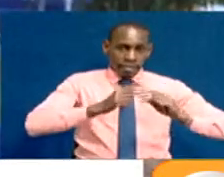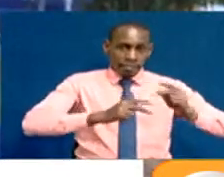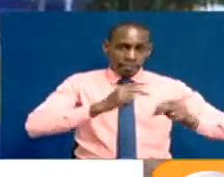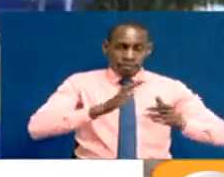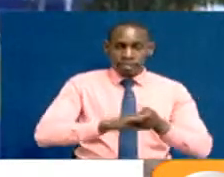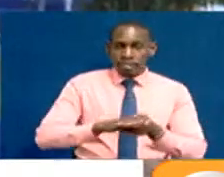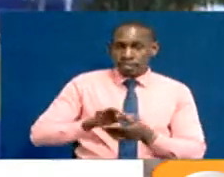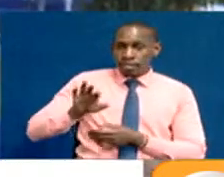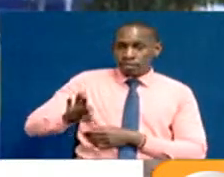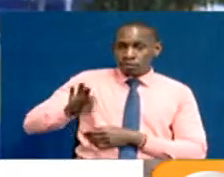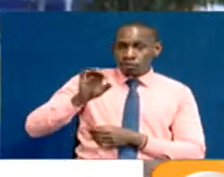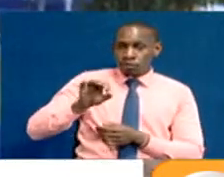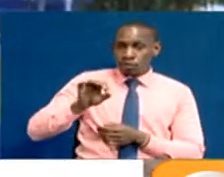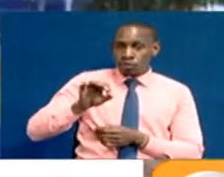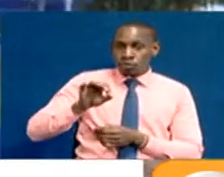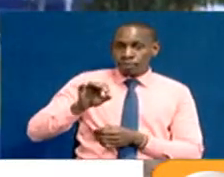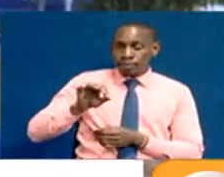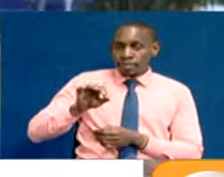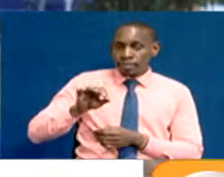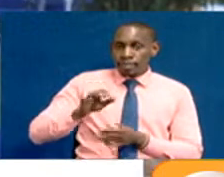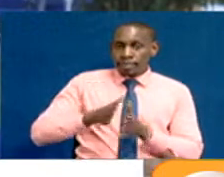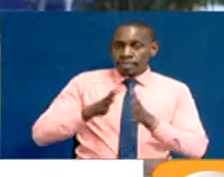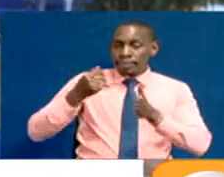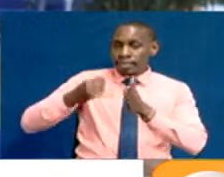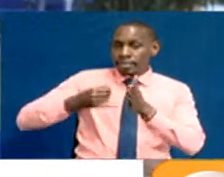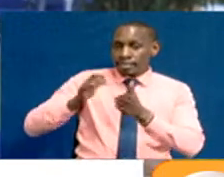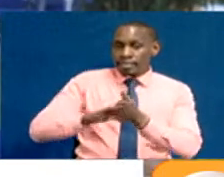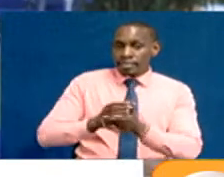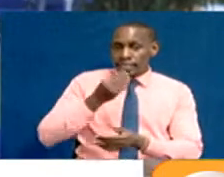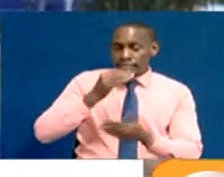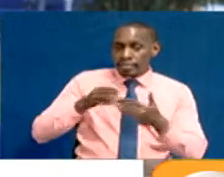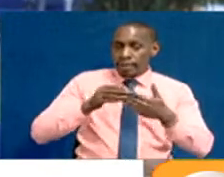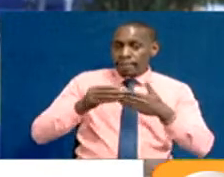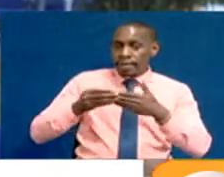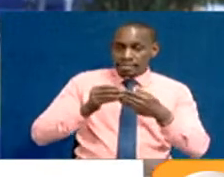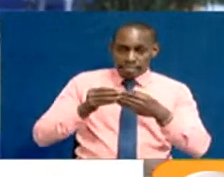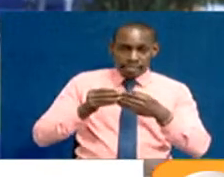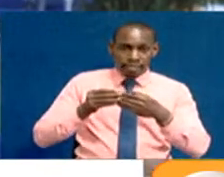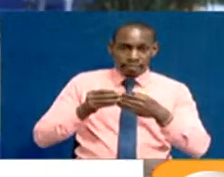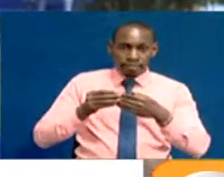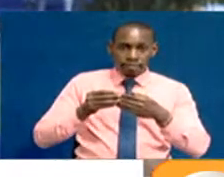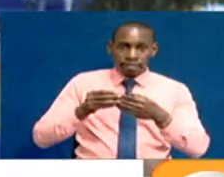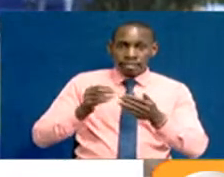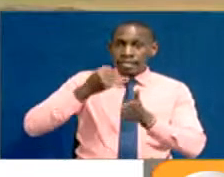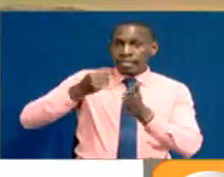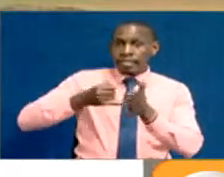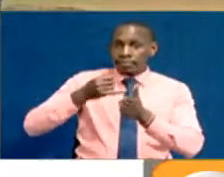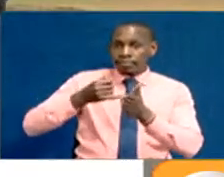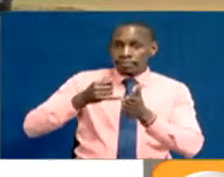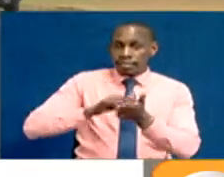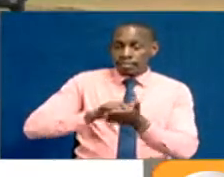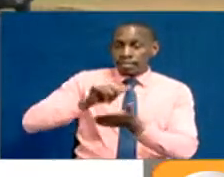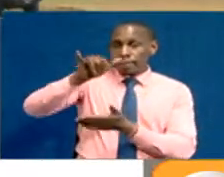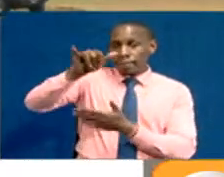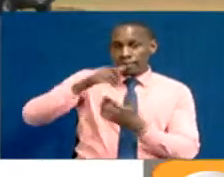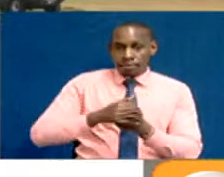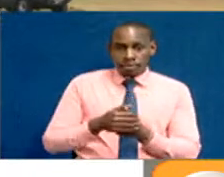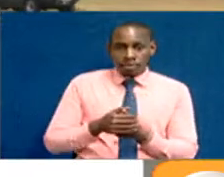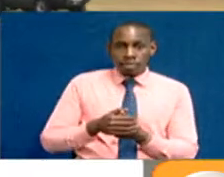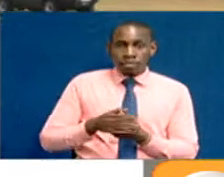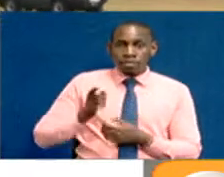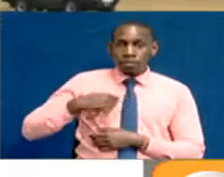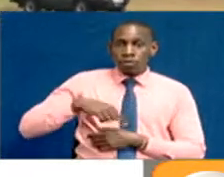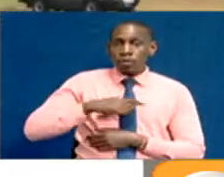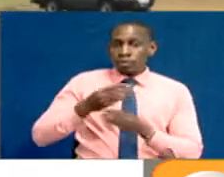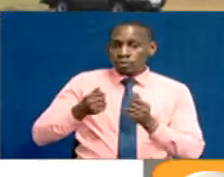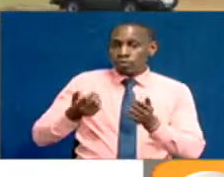able to identify that one of the largest industries that consume plastics, that is the aviation industry. So we wanted to cater to